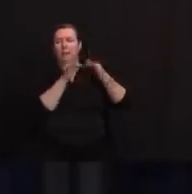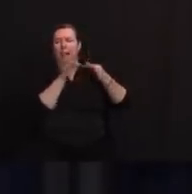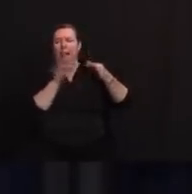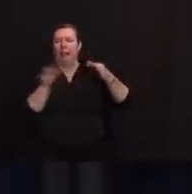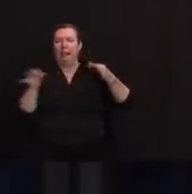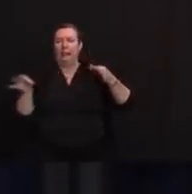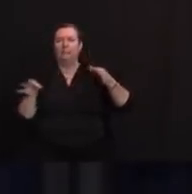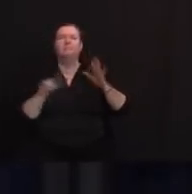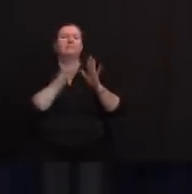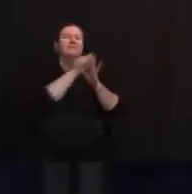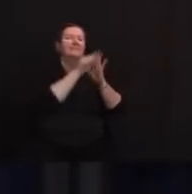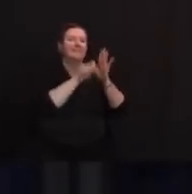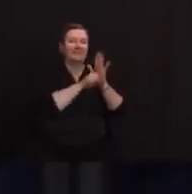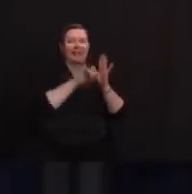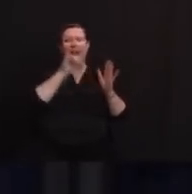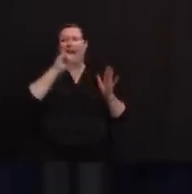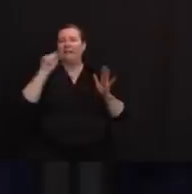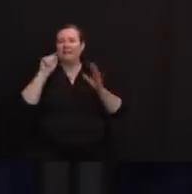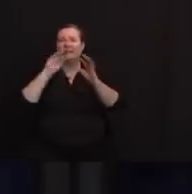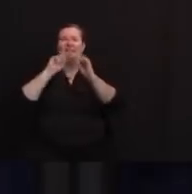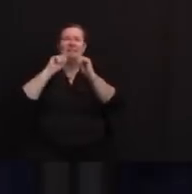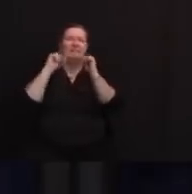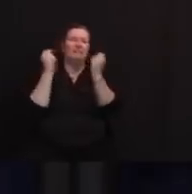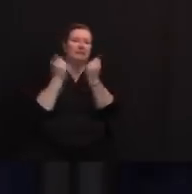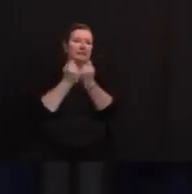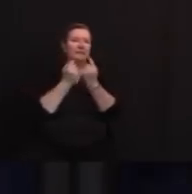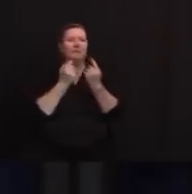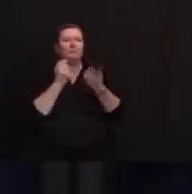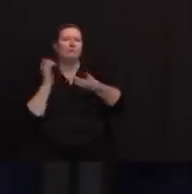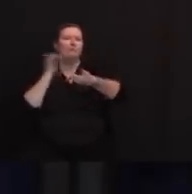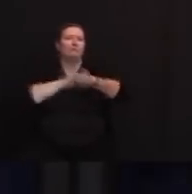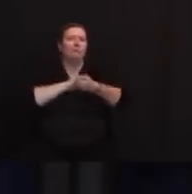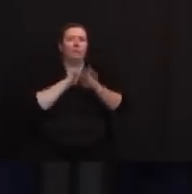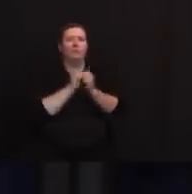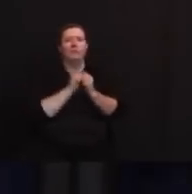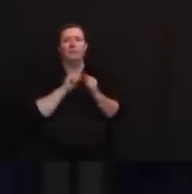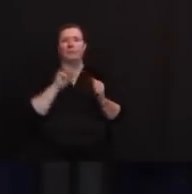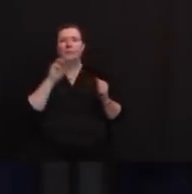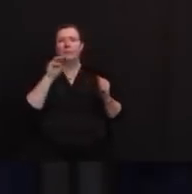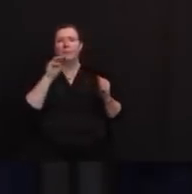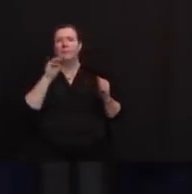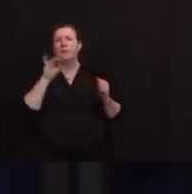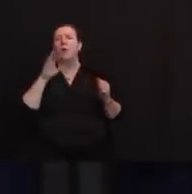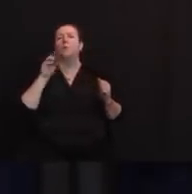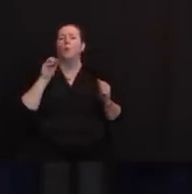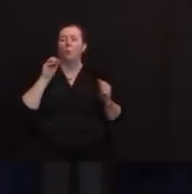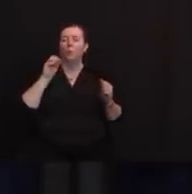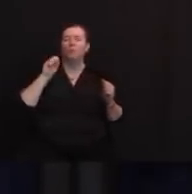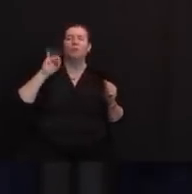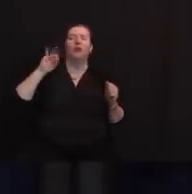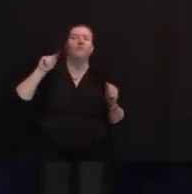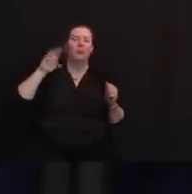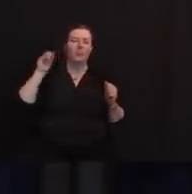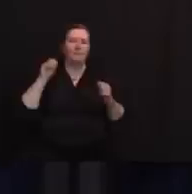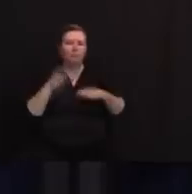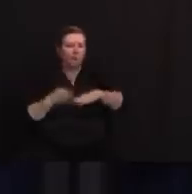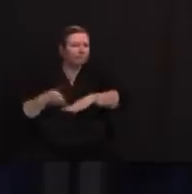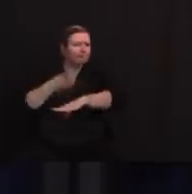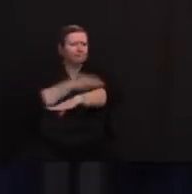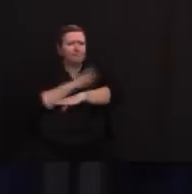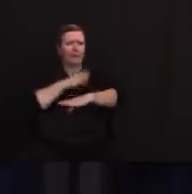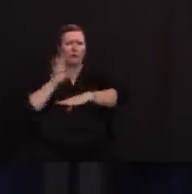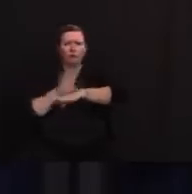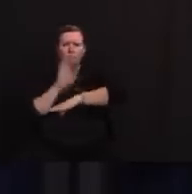with Microsoft throughout the day yesterday and overnight to vastly increase the servers to scale up the